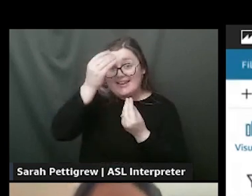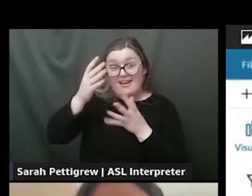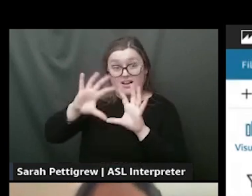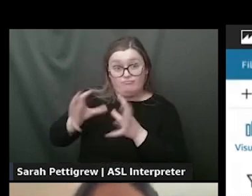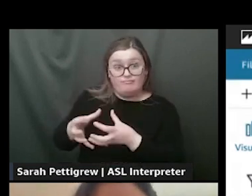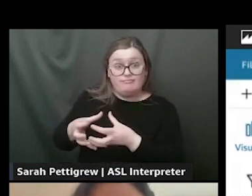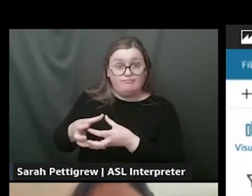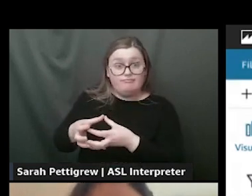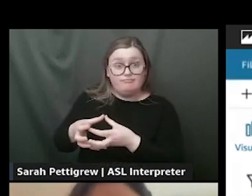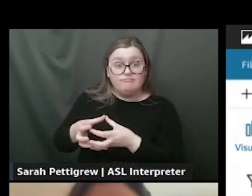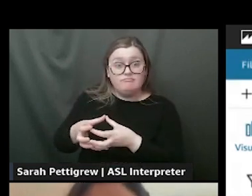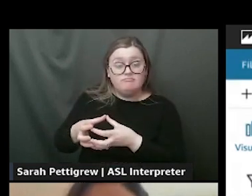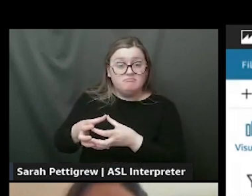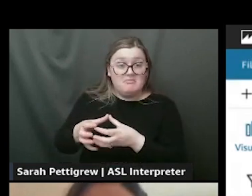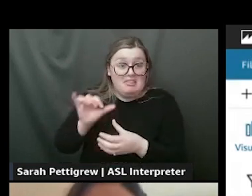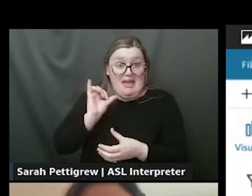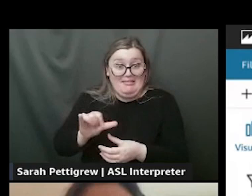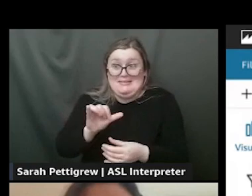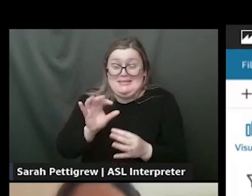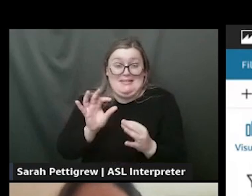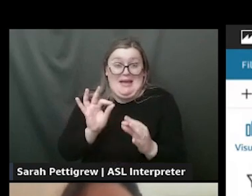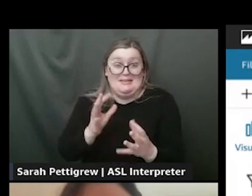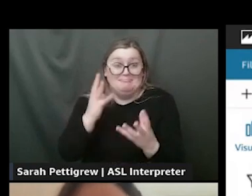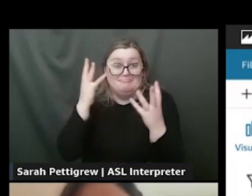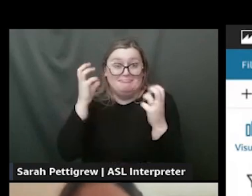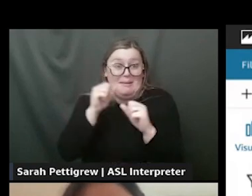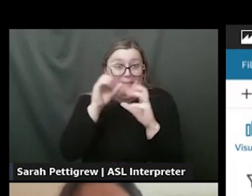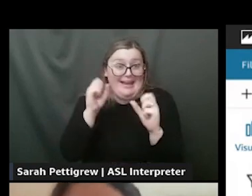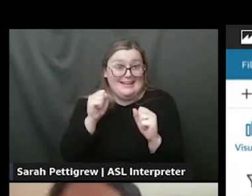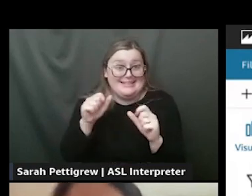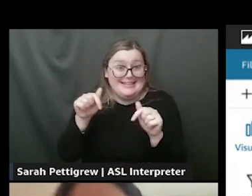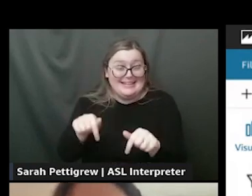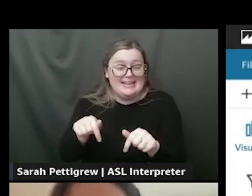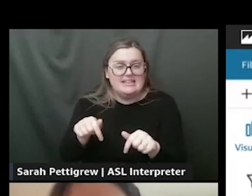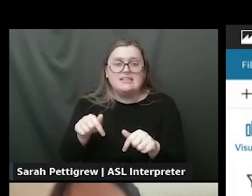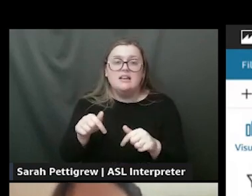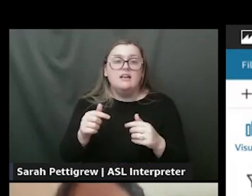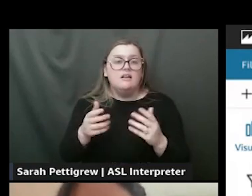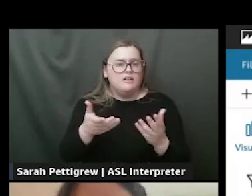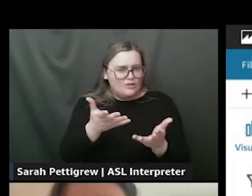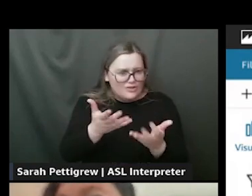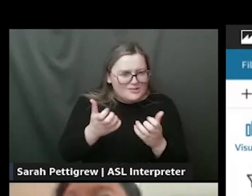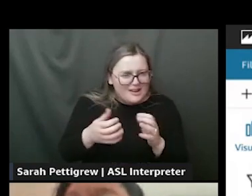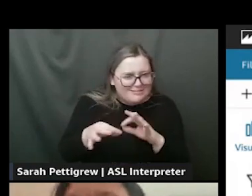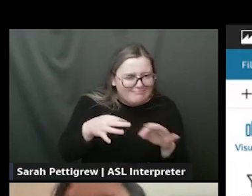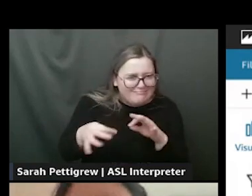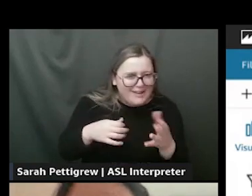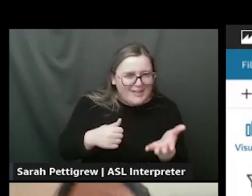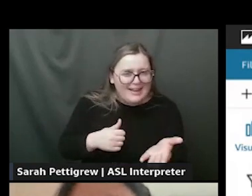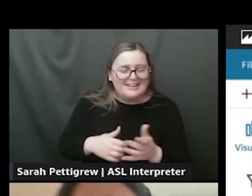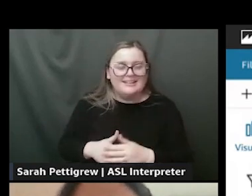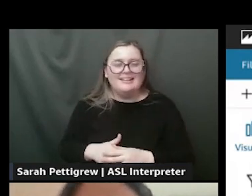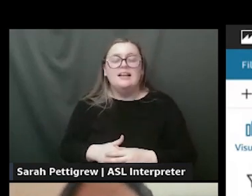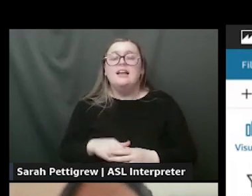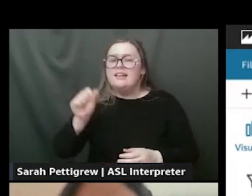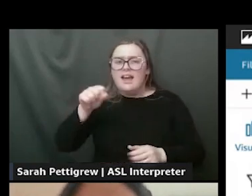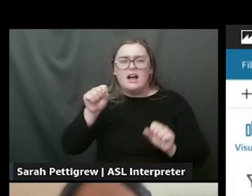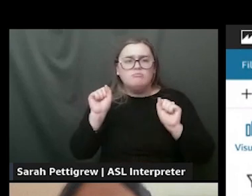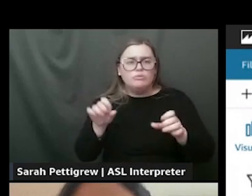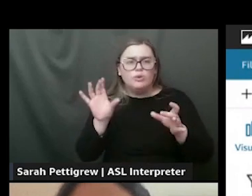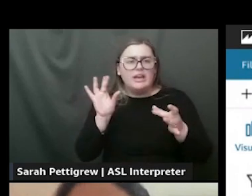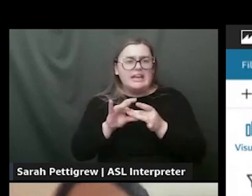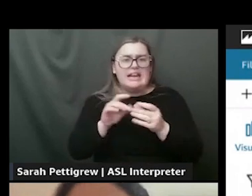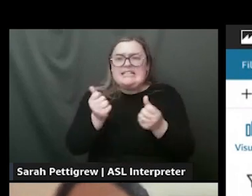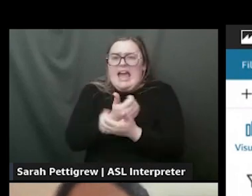That's, I think, the beauty of this, like where it's stored on AWS. Maybe you want to riff on that a bit. Yeah, you can connect to anything with